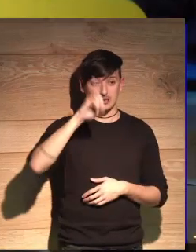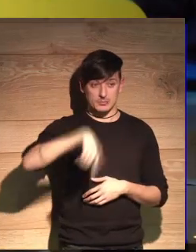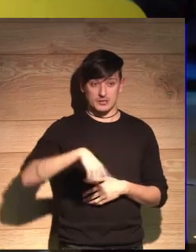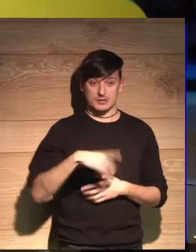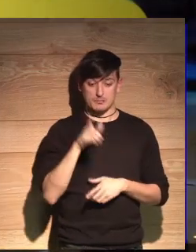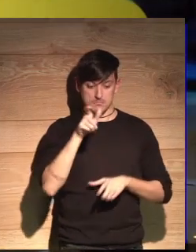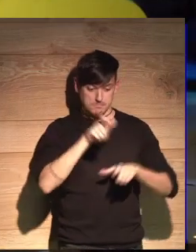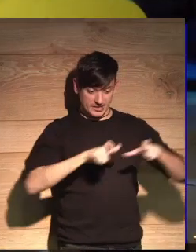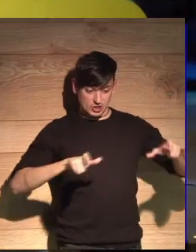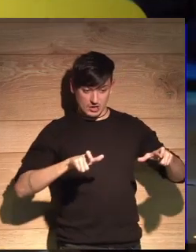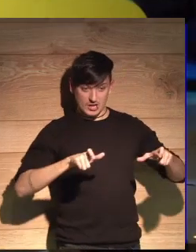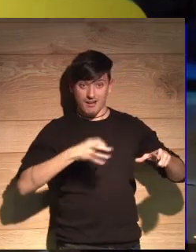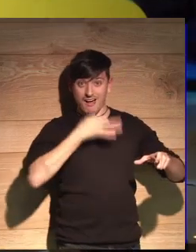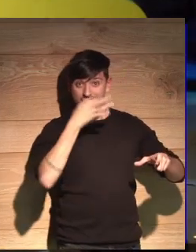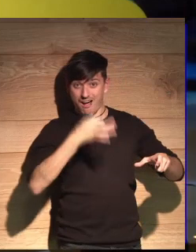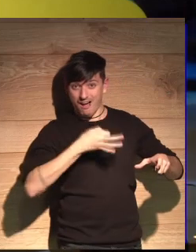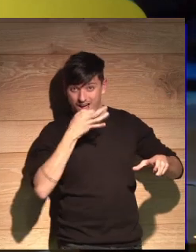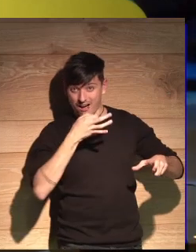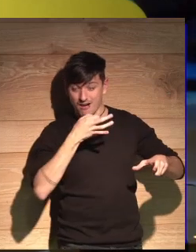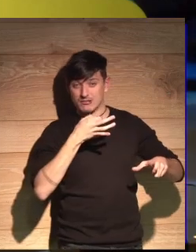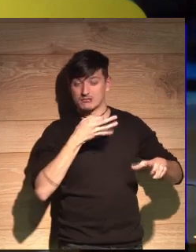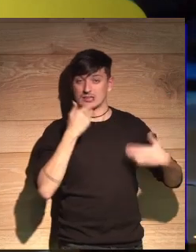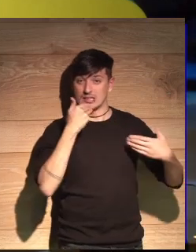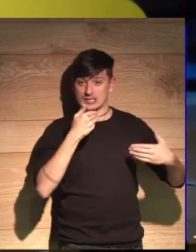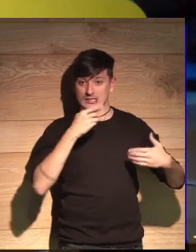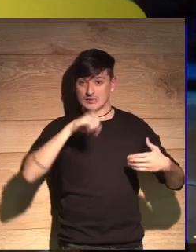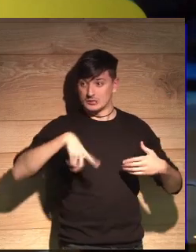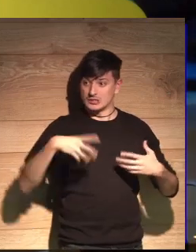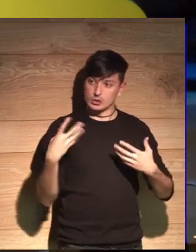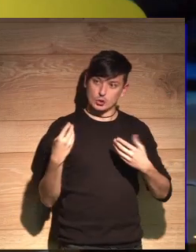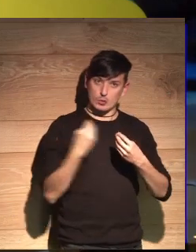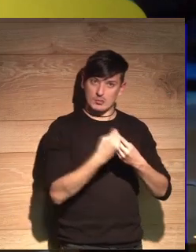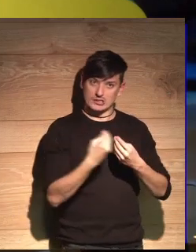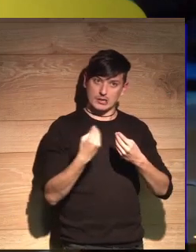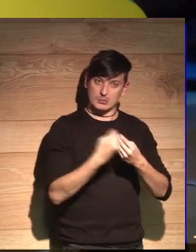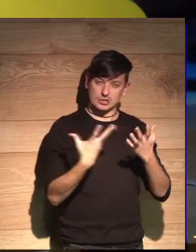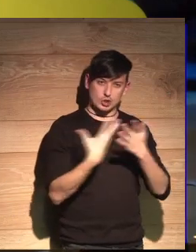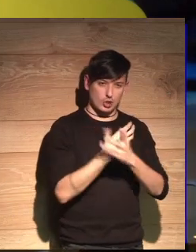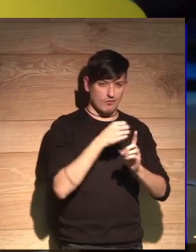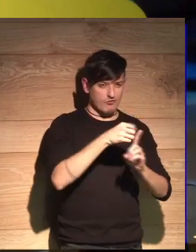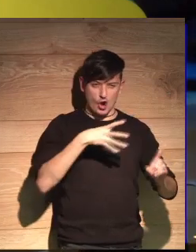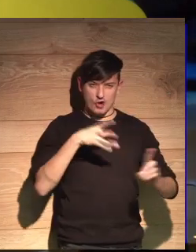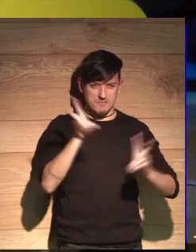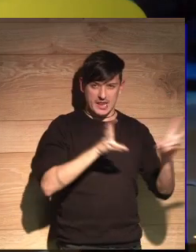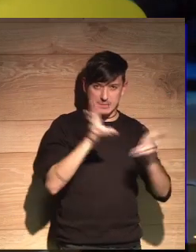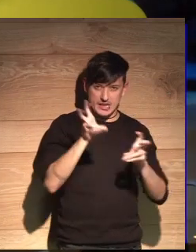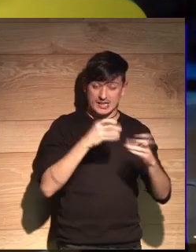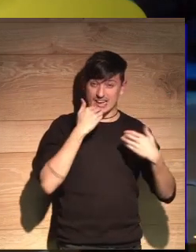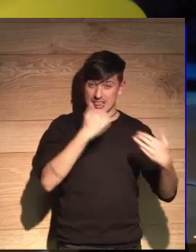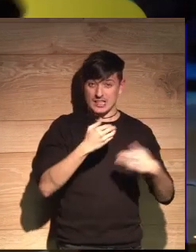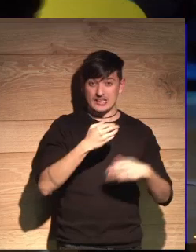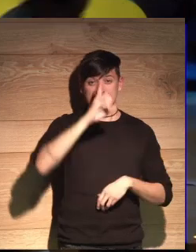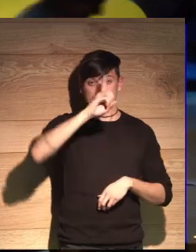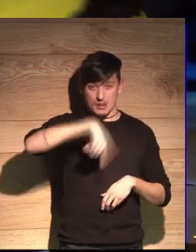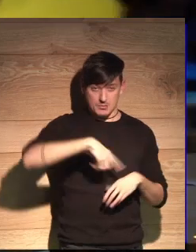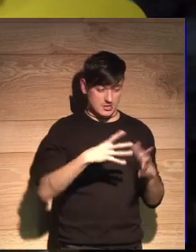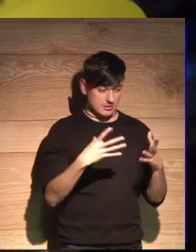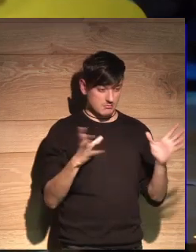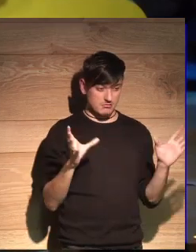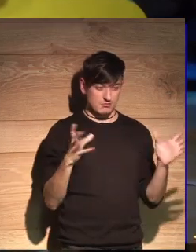to thank the speakers we have today and the rest of the speakers that we will have on the forums, their presence, and also to